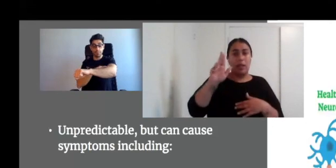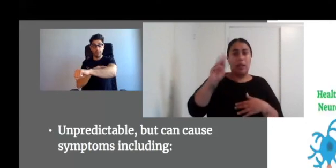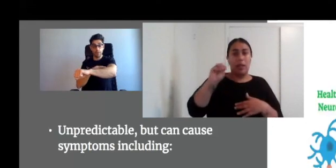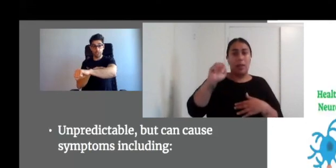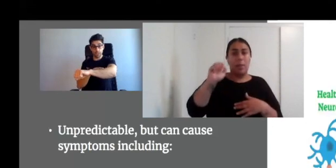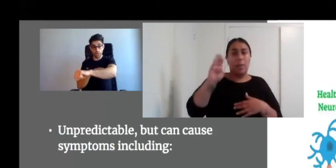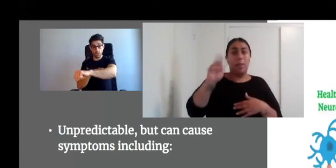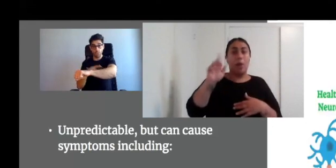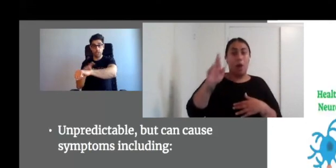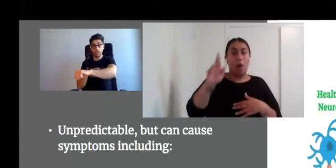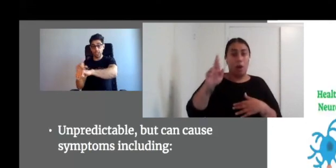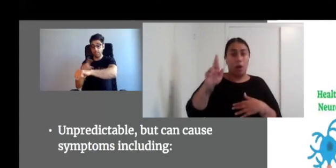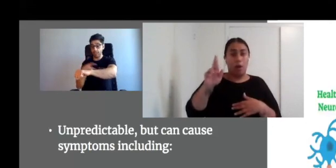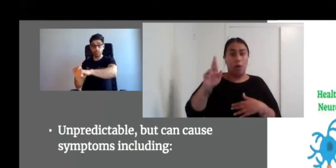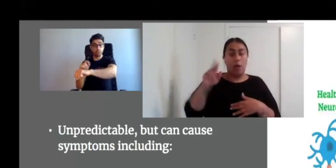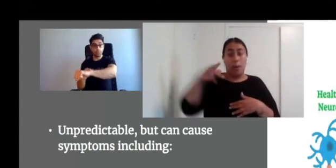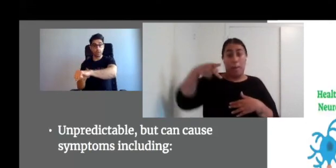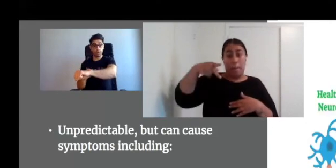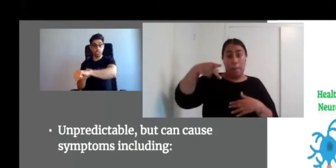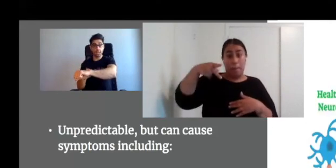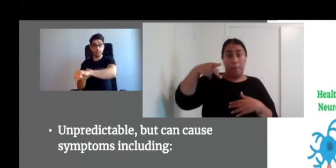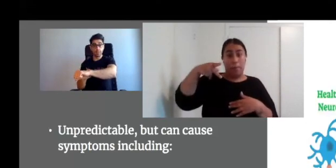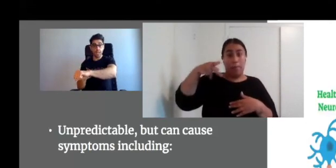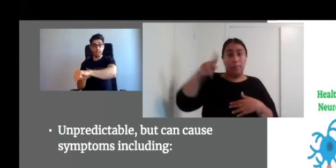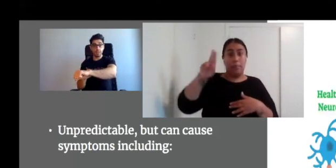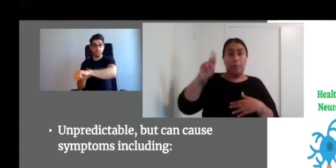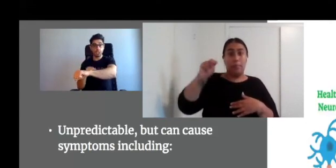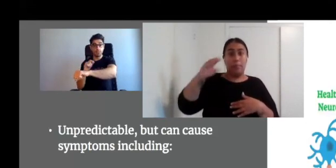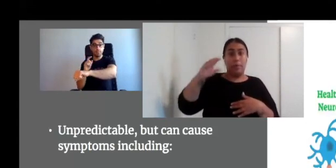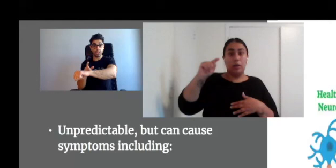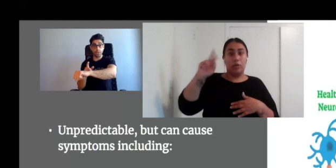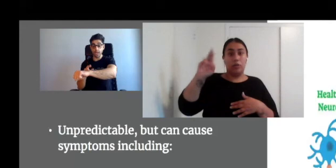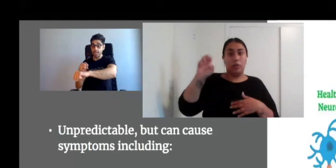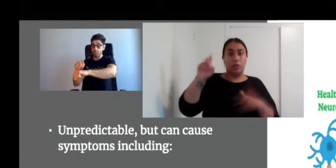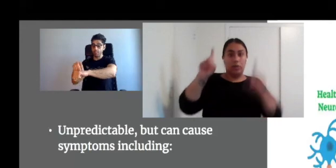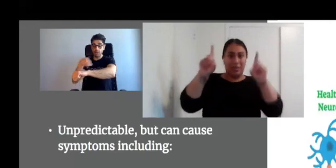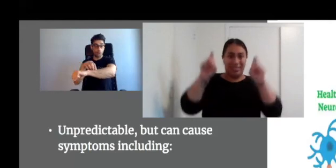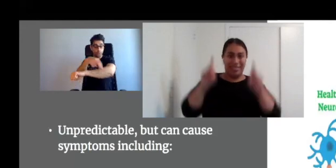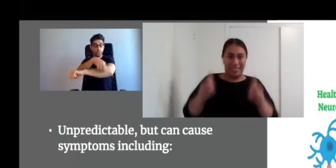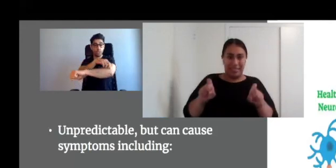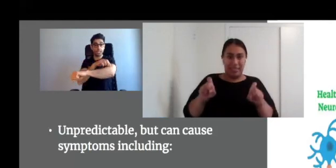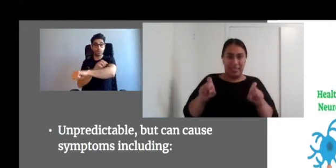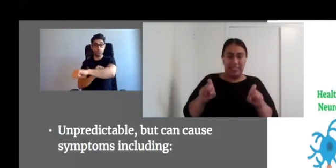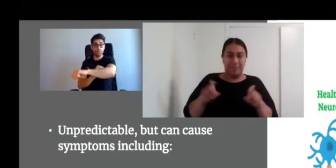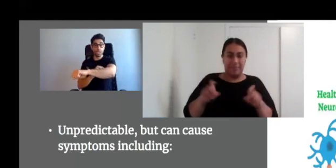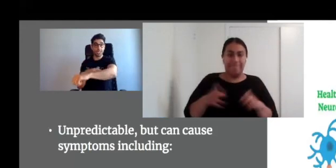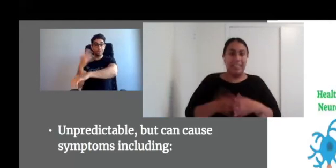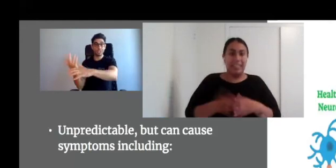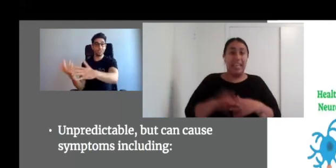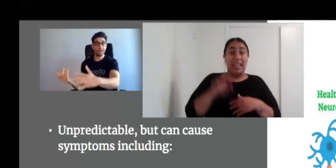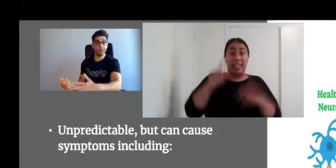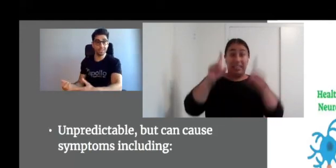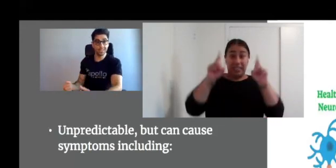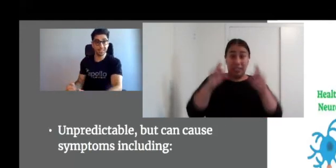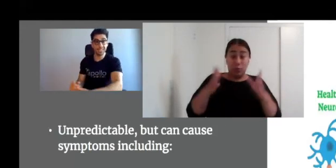it can be very slow or it can fail to arrive altogether, and a physician can measure that. They will put a whole bunch of electrodes, and again, I'm